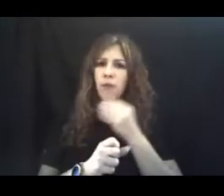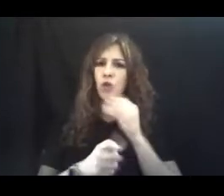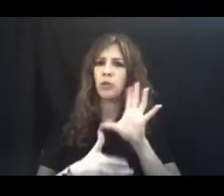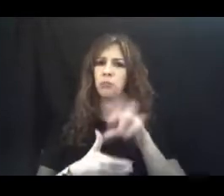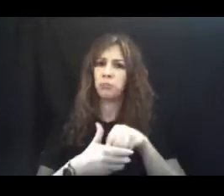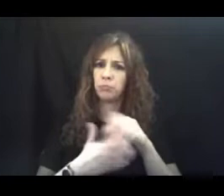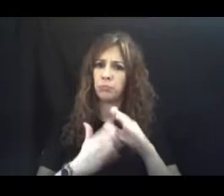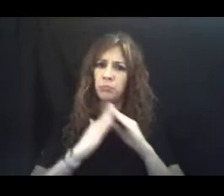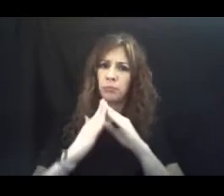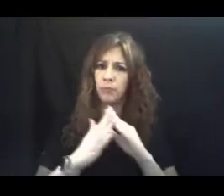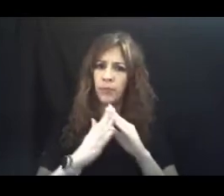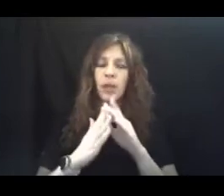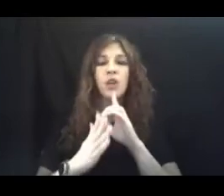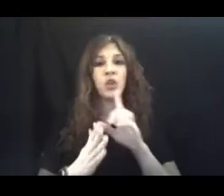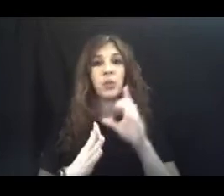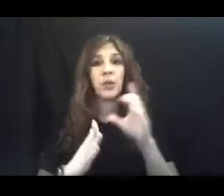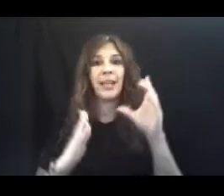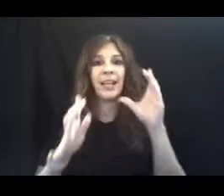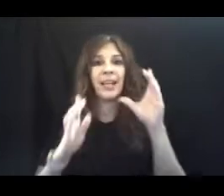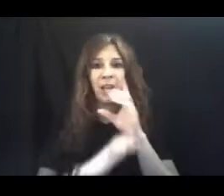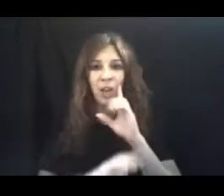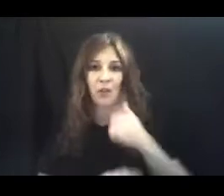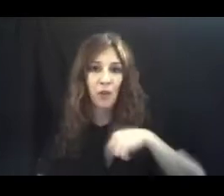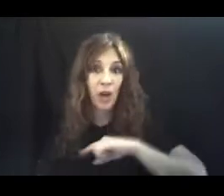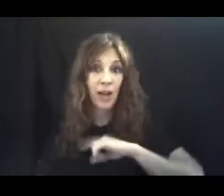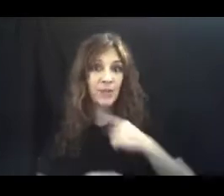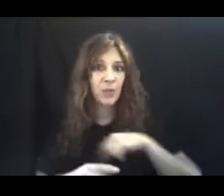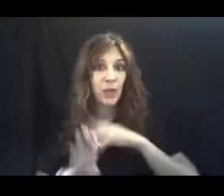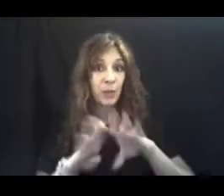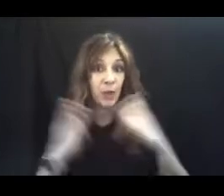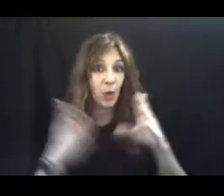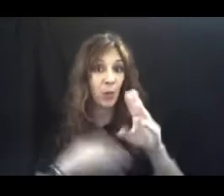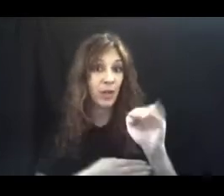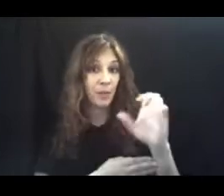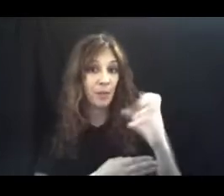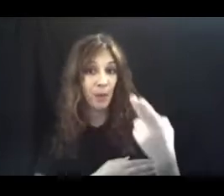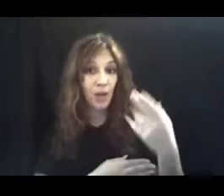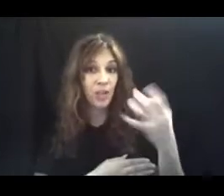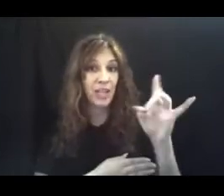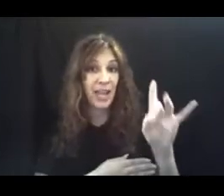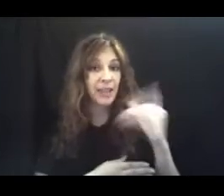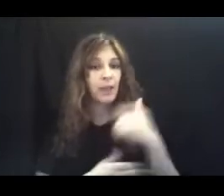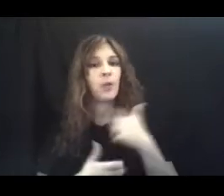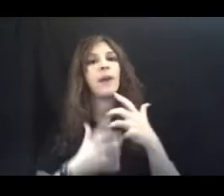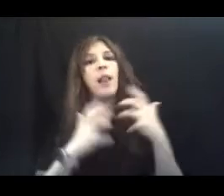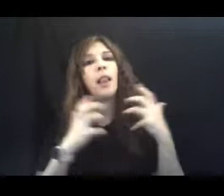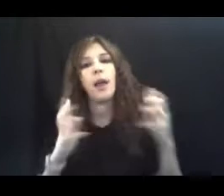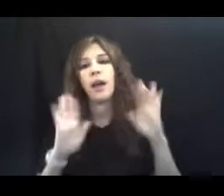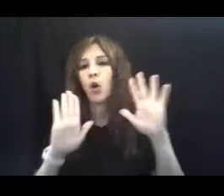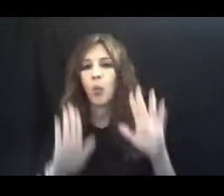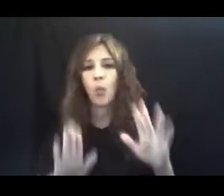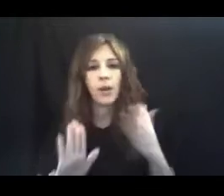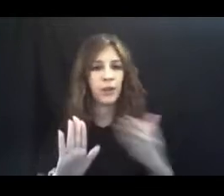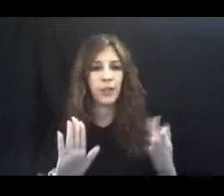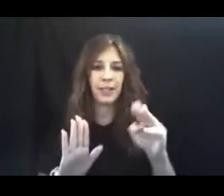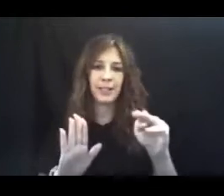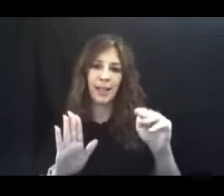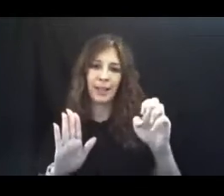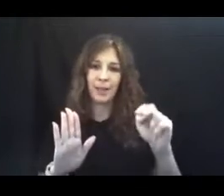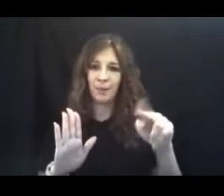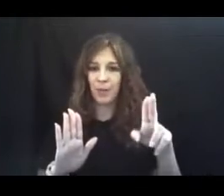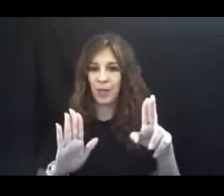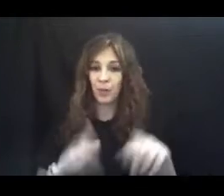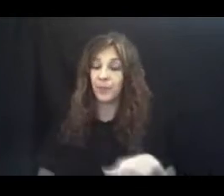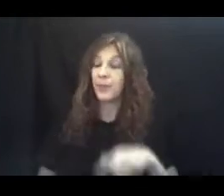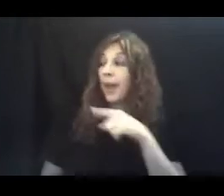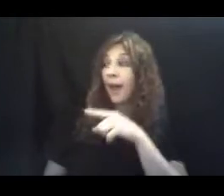So look out for us. We're opening March 8th. We have some great things on the menu for you. So Michael's the actual master of